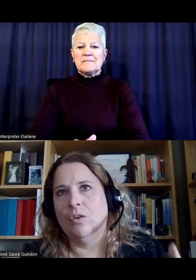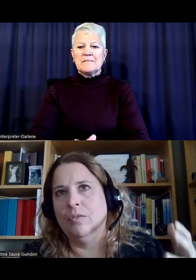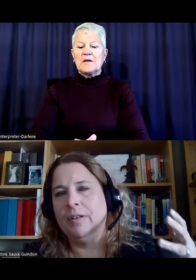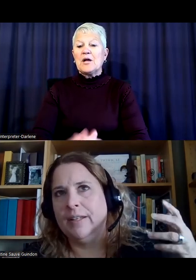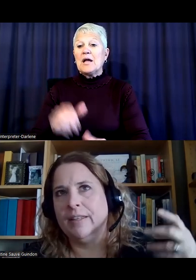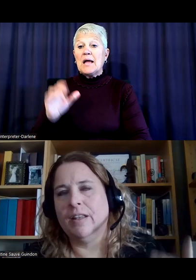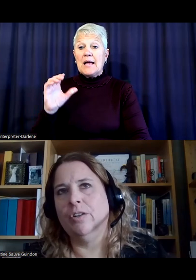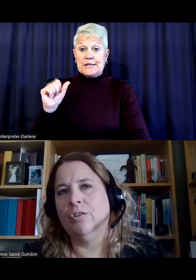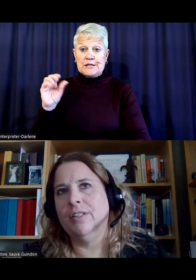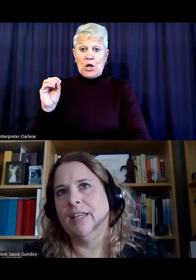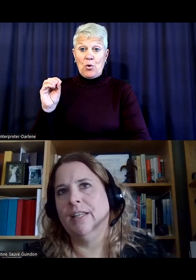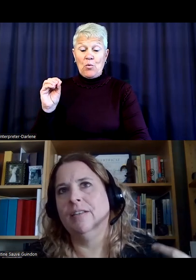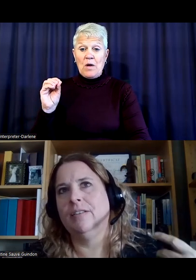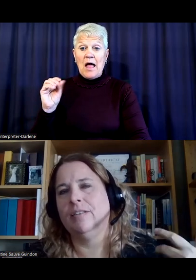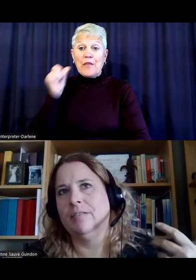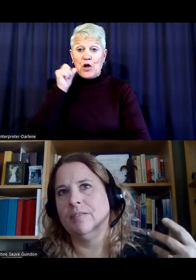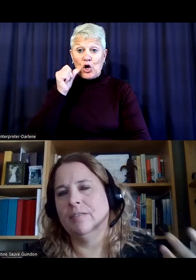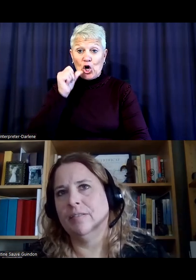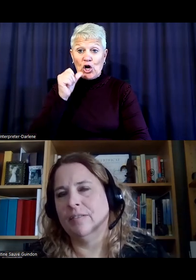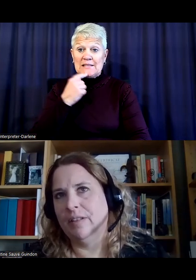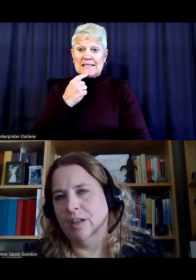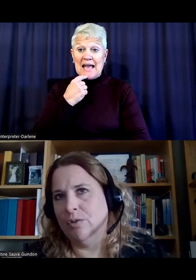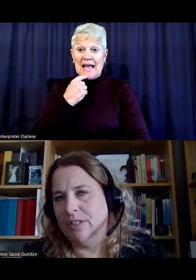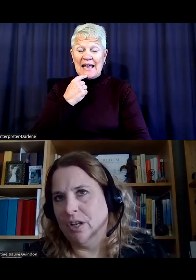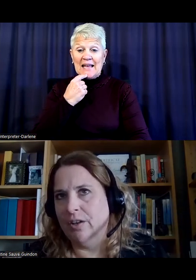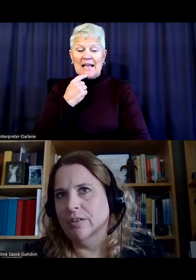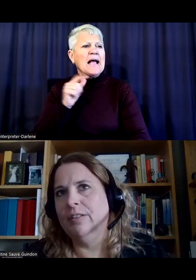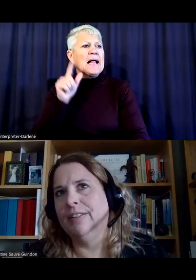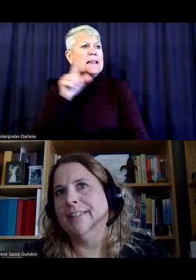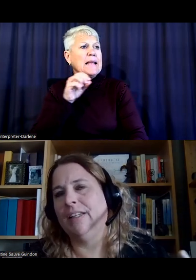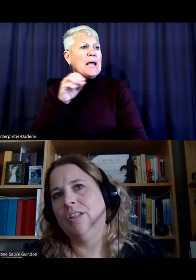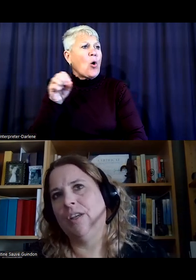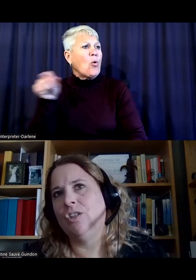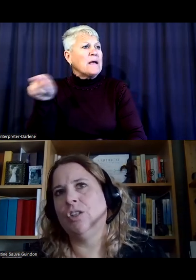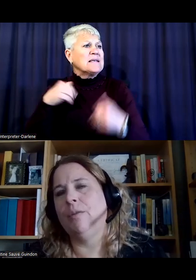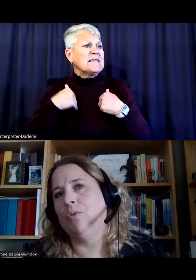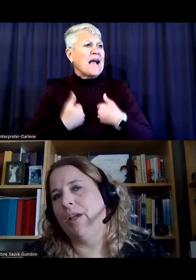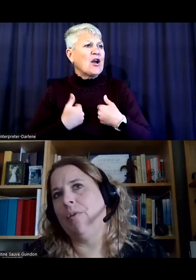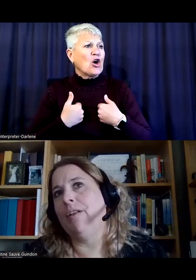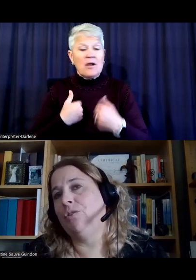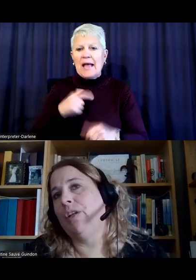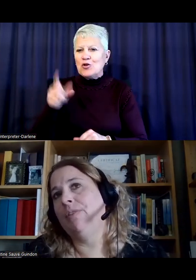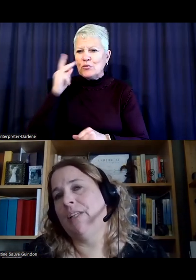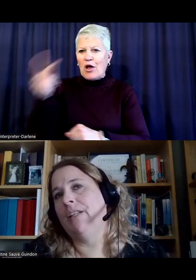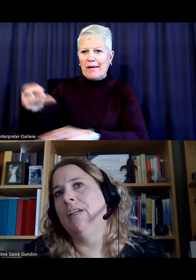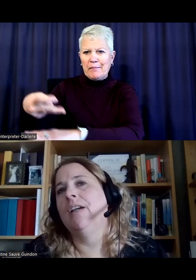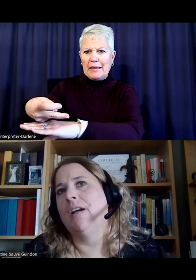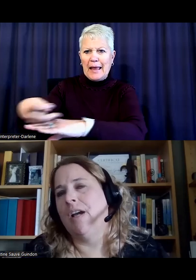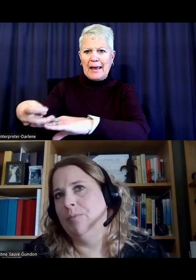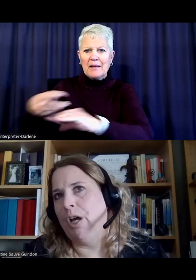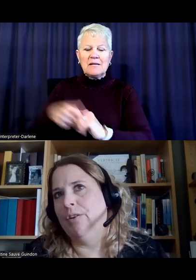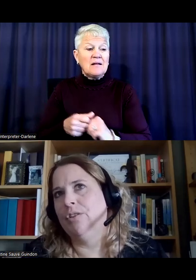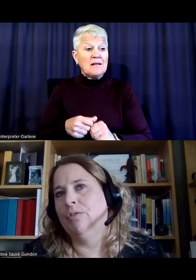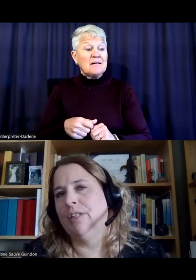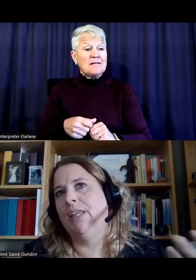So little girl said, Leo is tired. Yes, she saw him lying around. So Leo said,